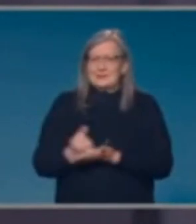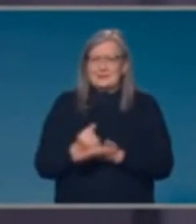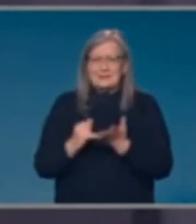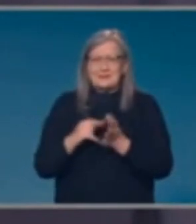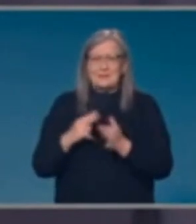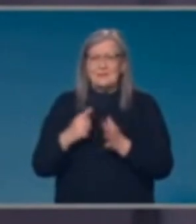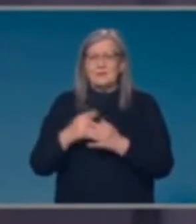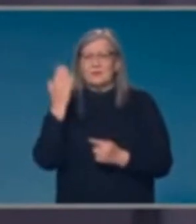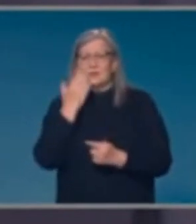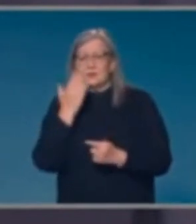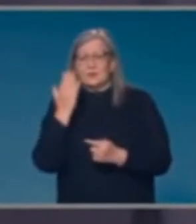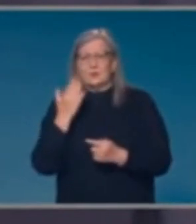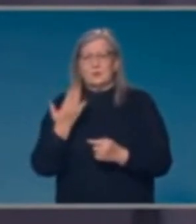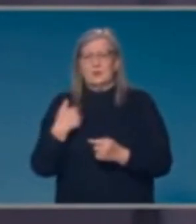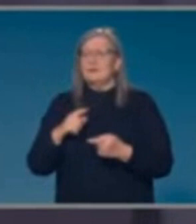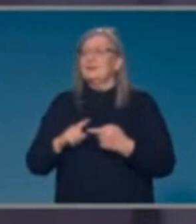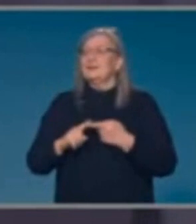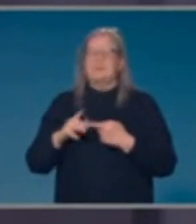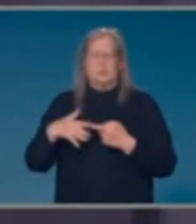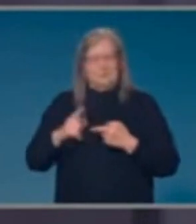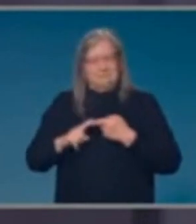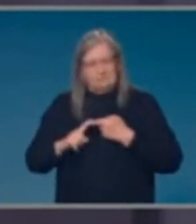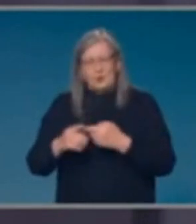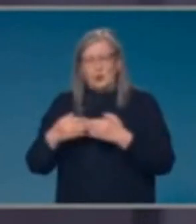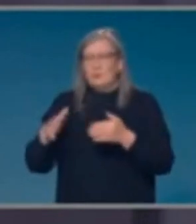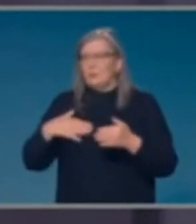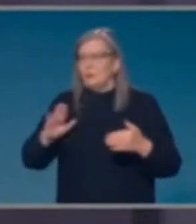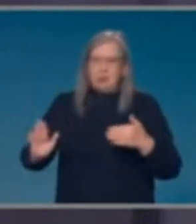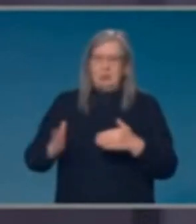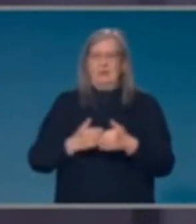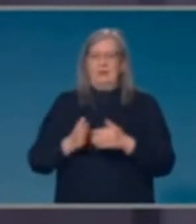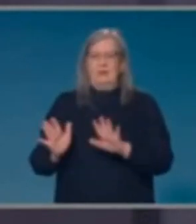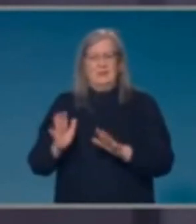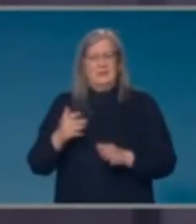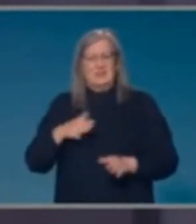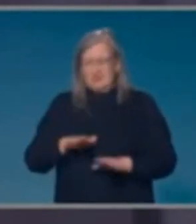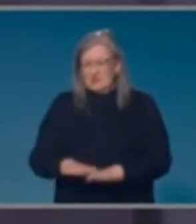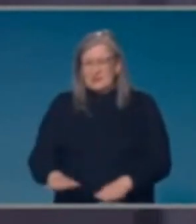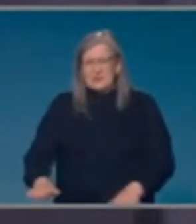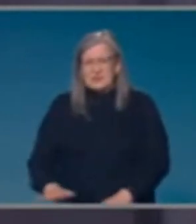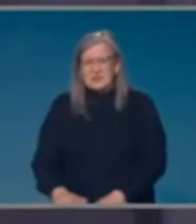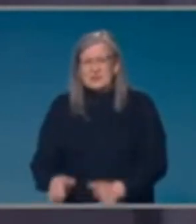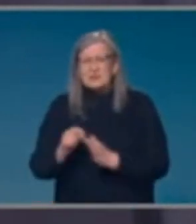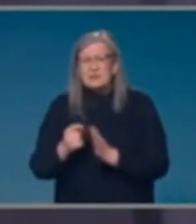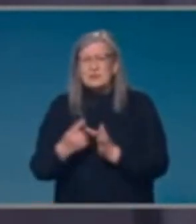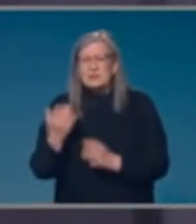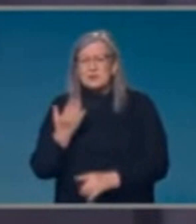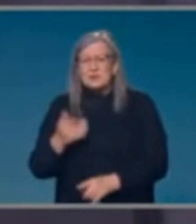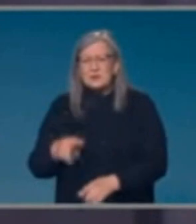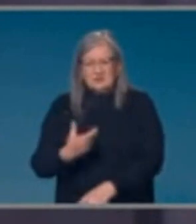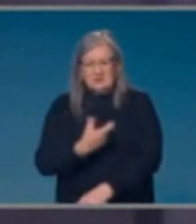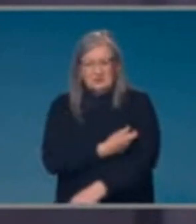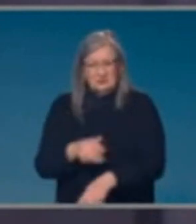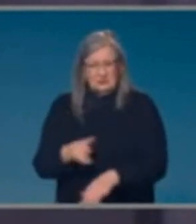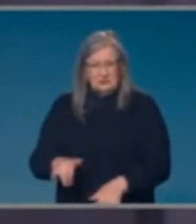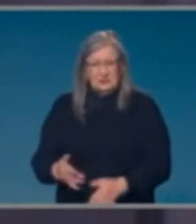open. We know that particularly children in primary school are not able to be protected by vaccination. It's not yet available